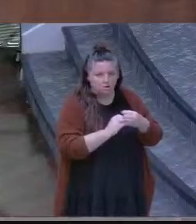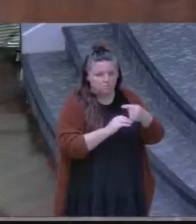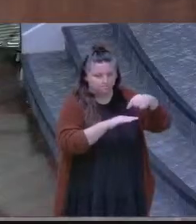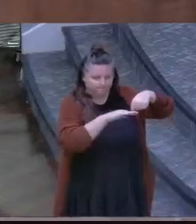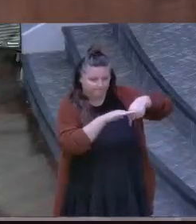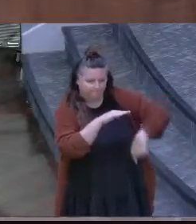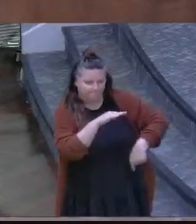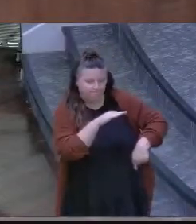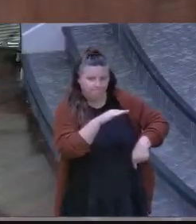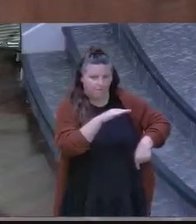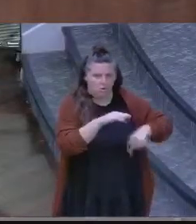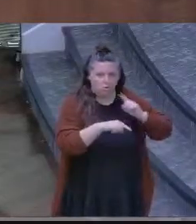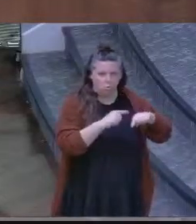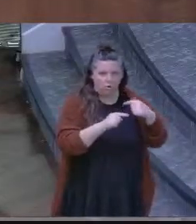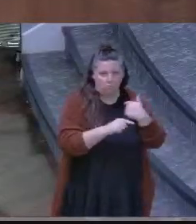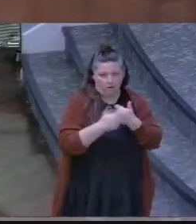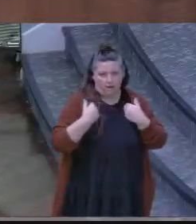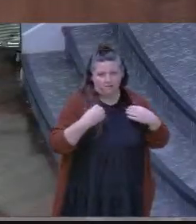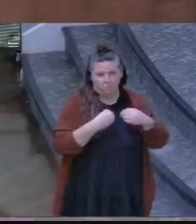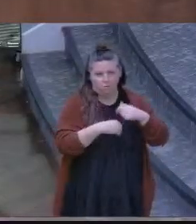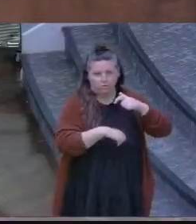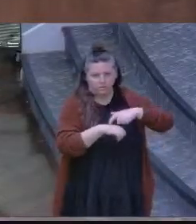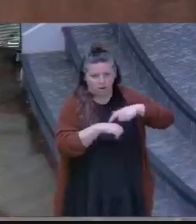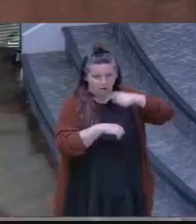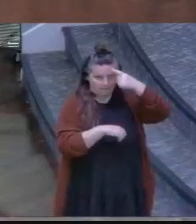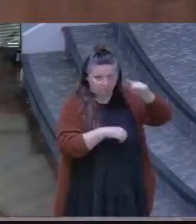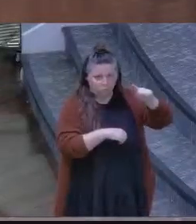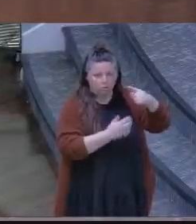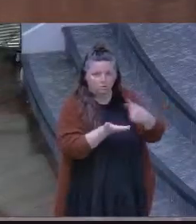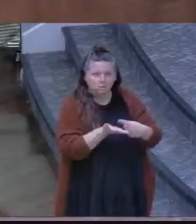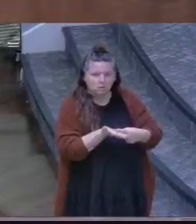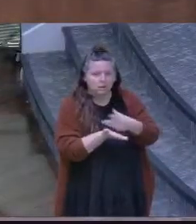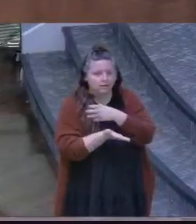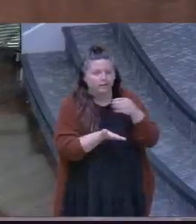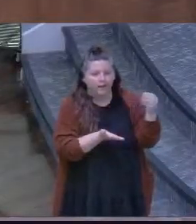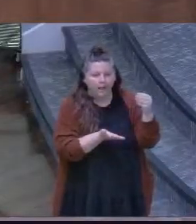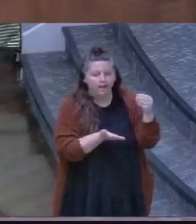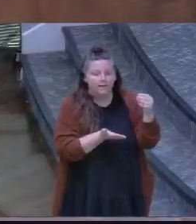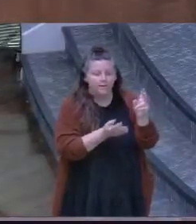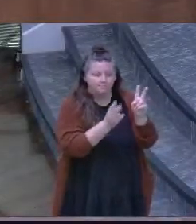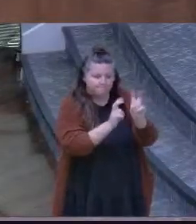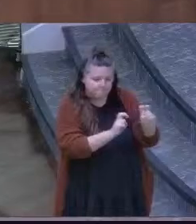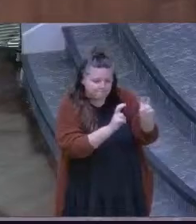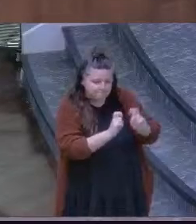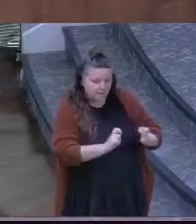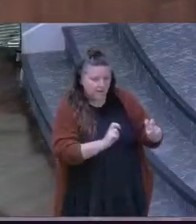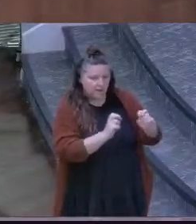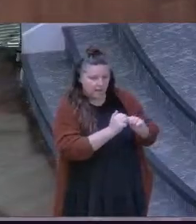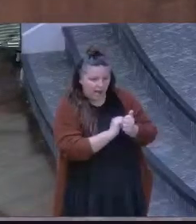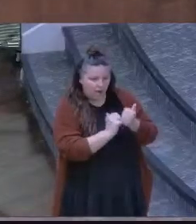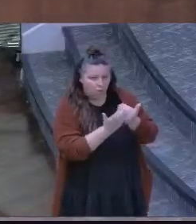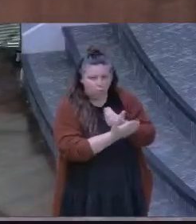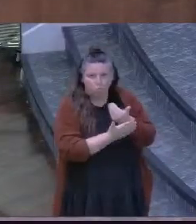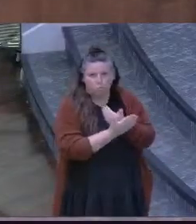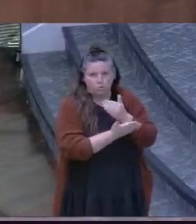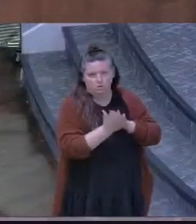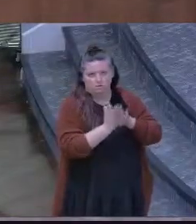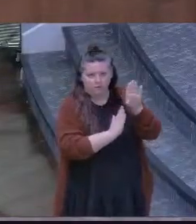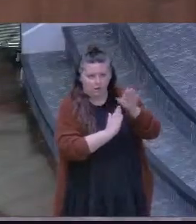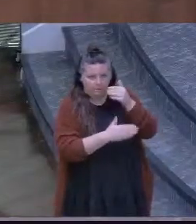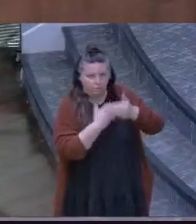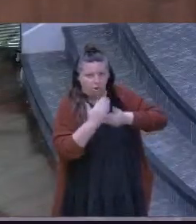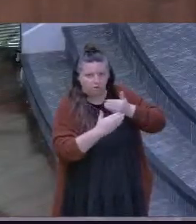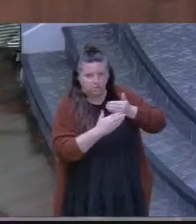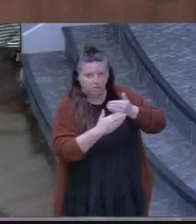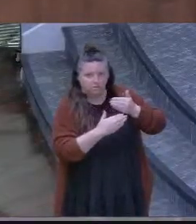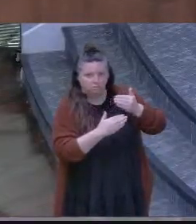time to discuss and kind of look through how the new development process is going. And